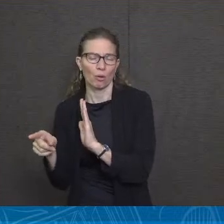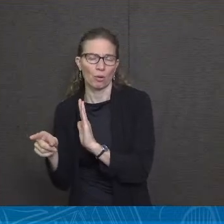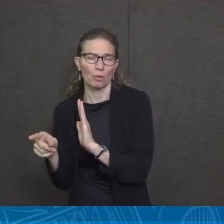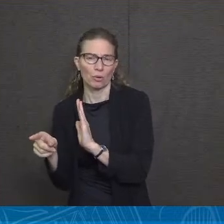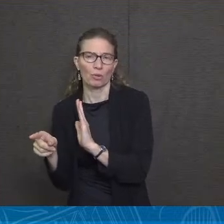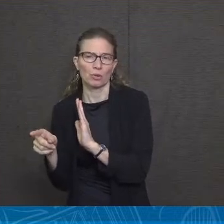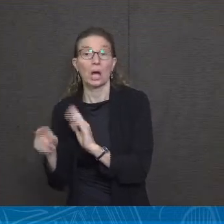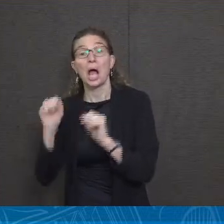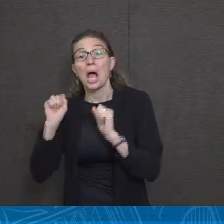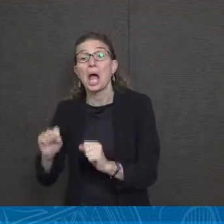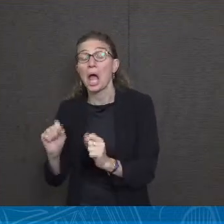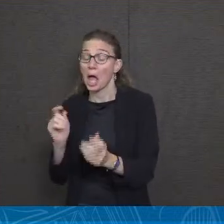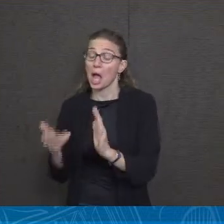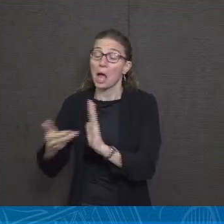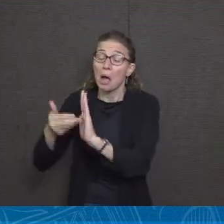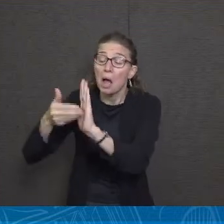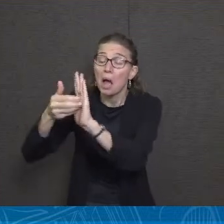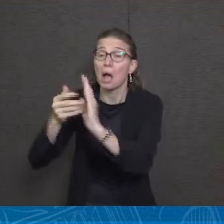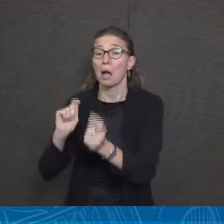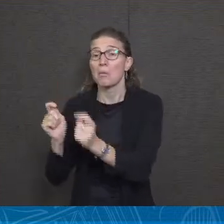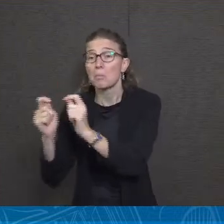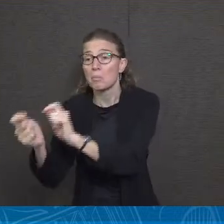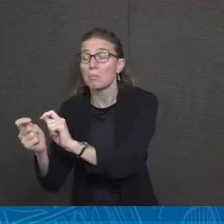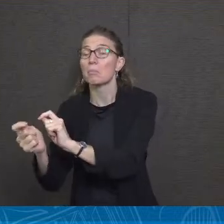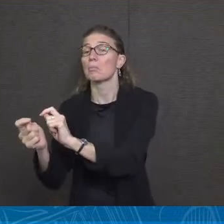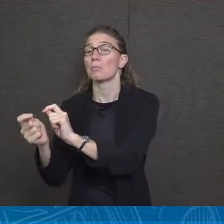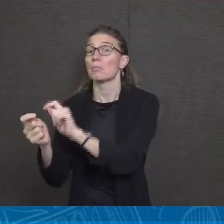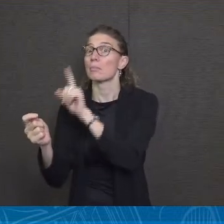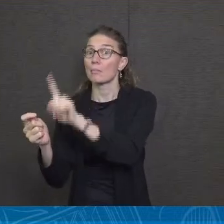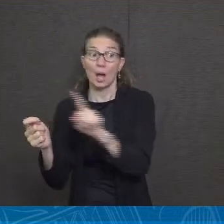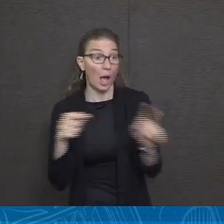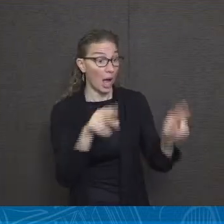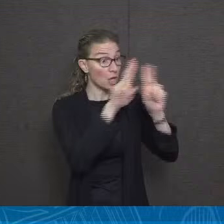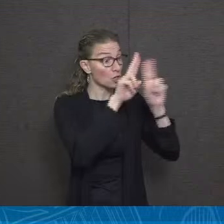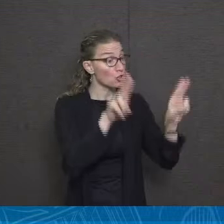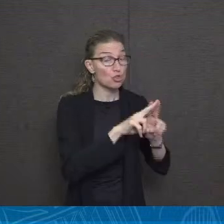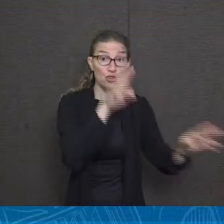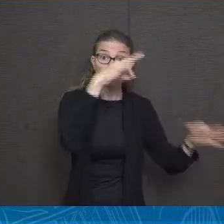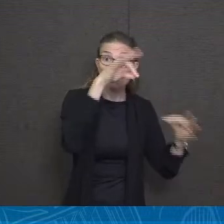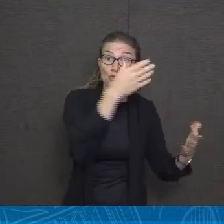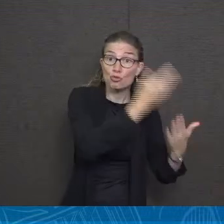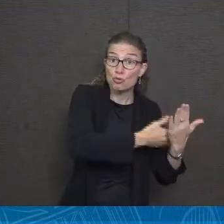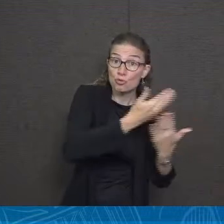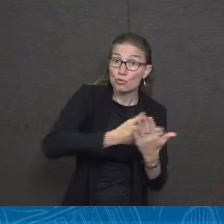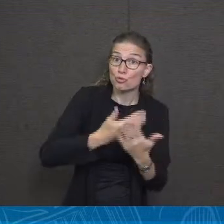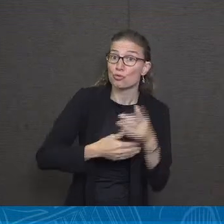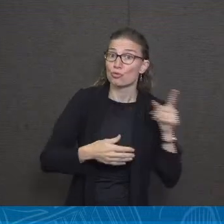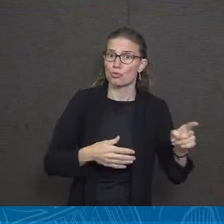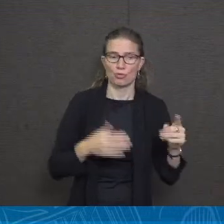more frequently, let's say the other pieces of international law. How do we use that commensuration?